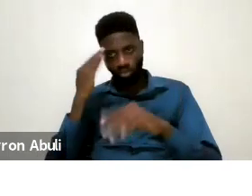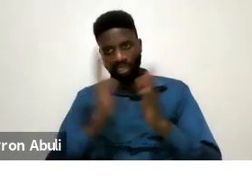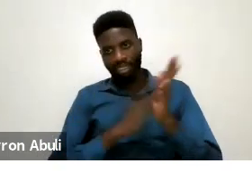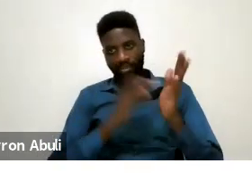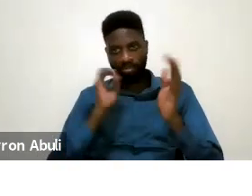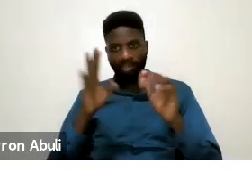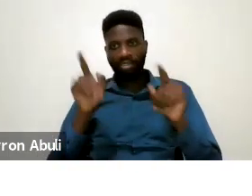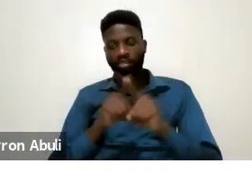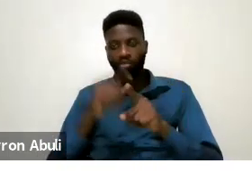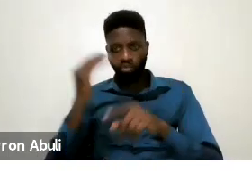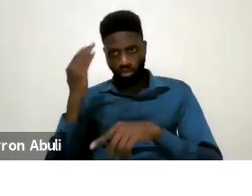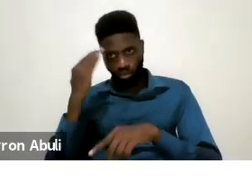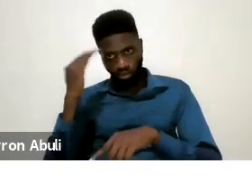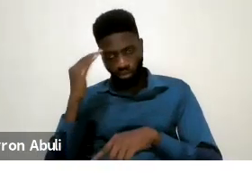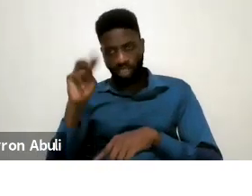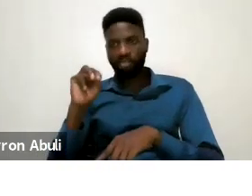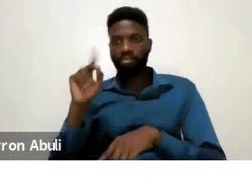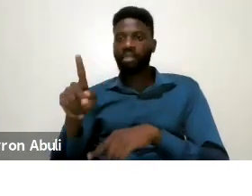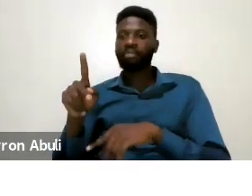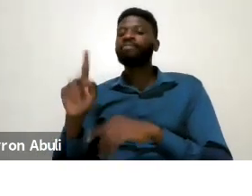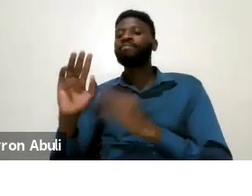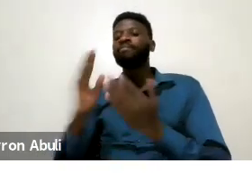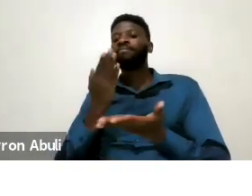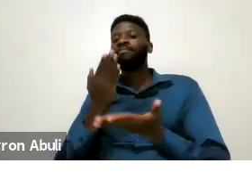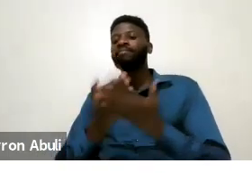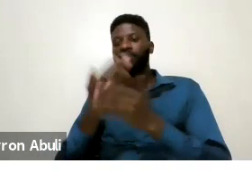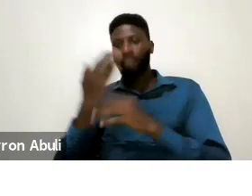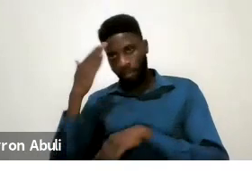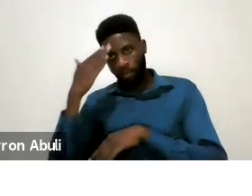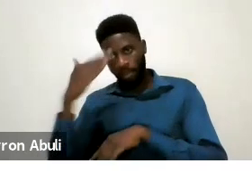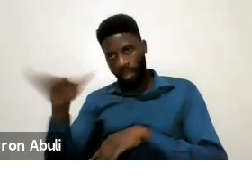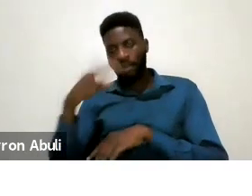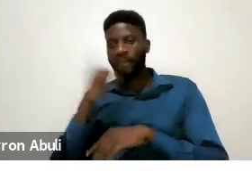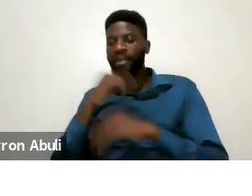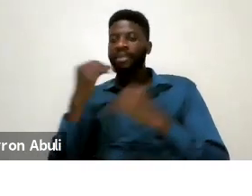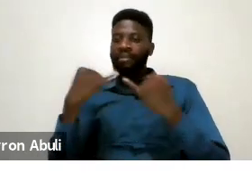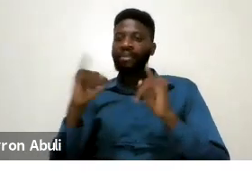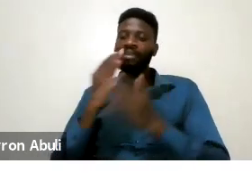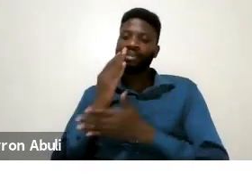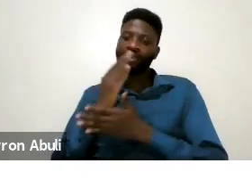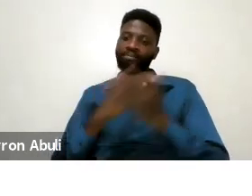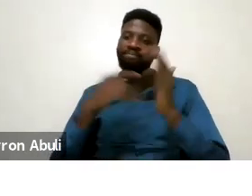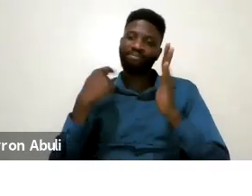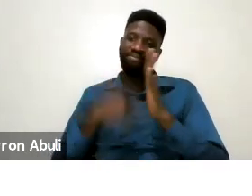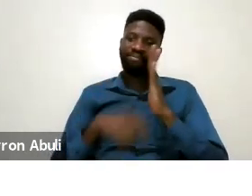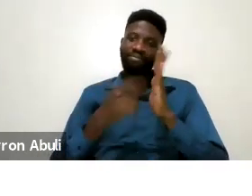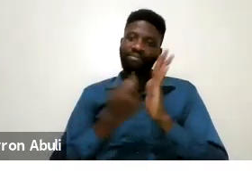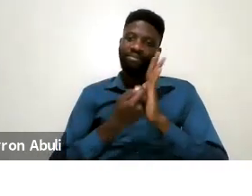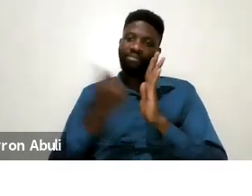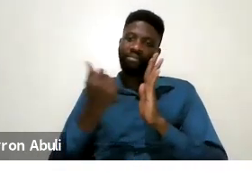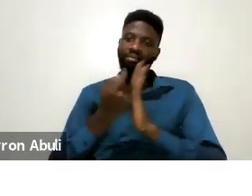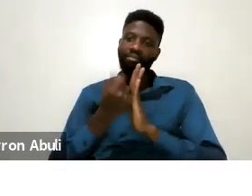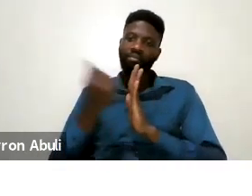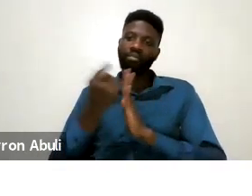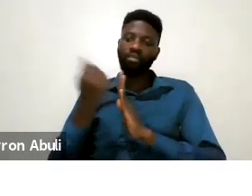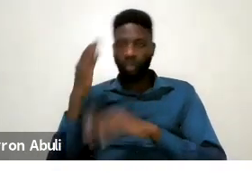there's an MP who has gone to Parliament to try and some of these costs are removed, because you're a graduate.